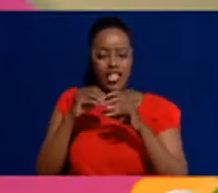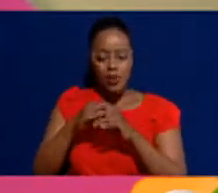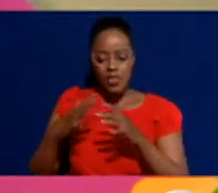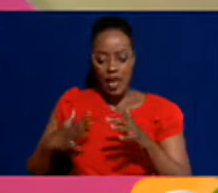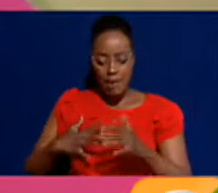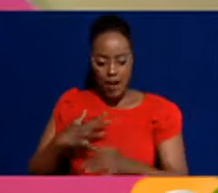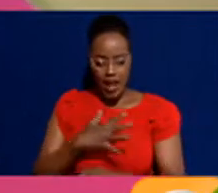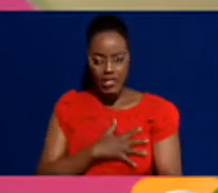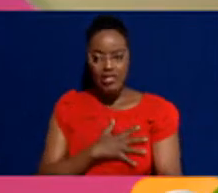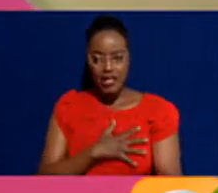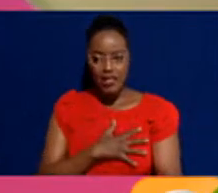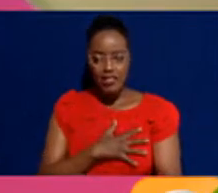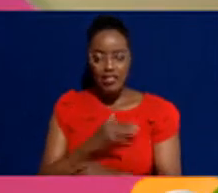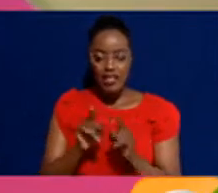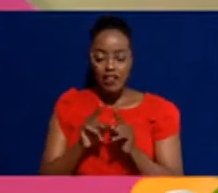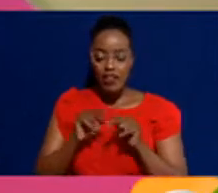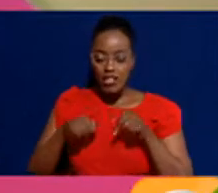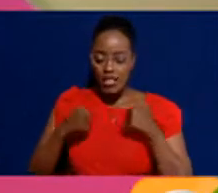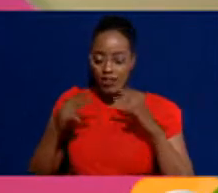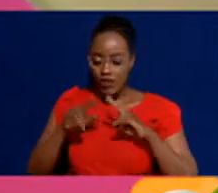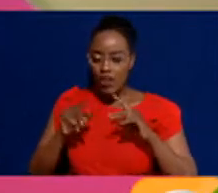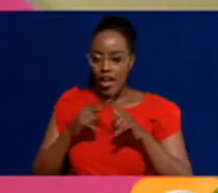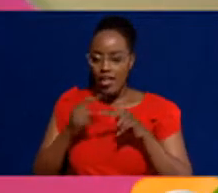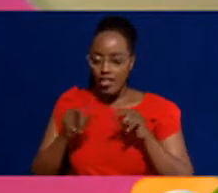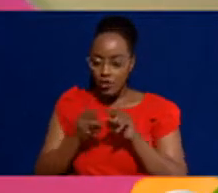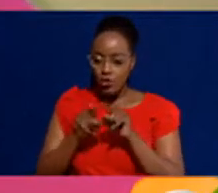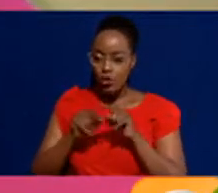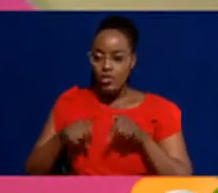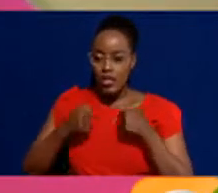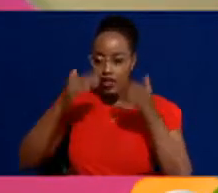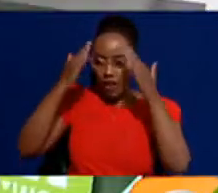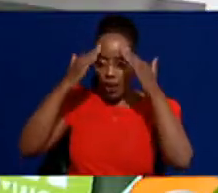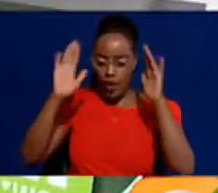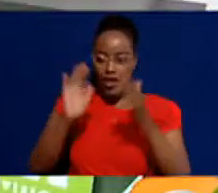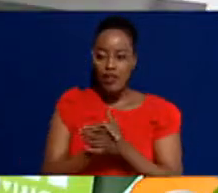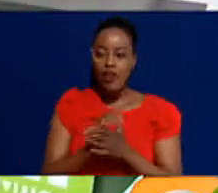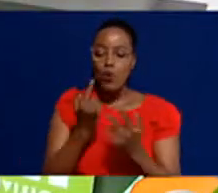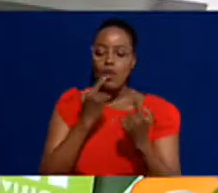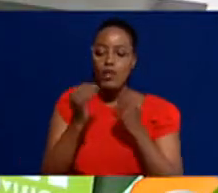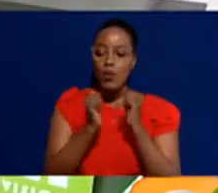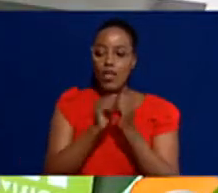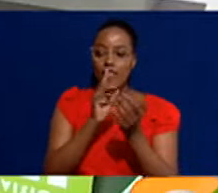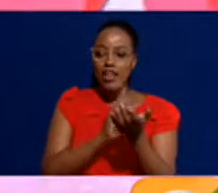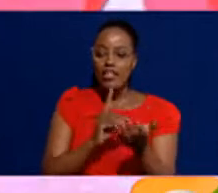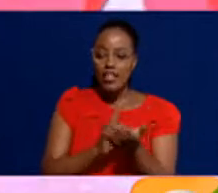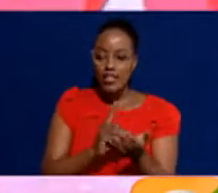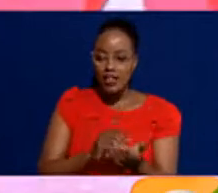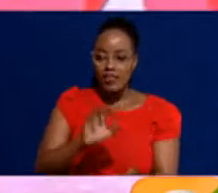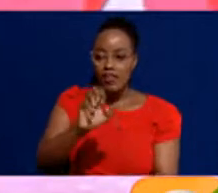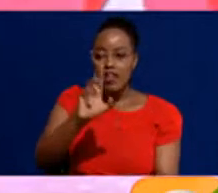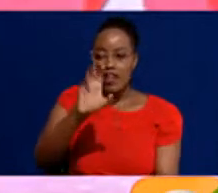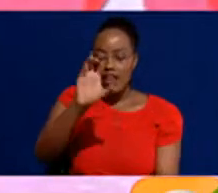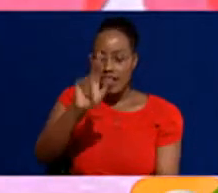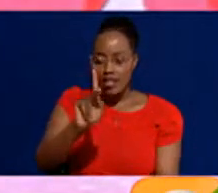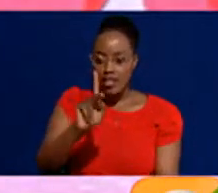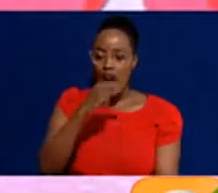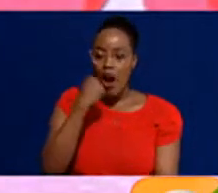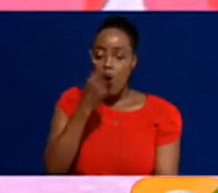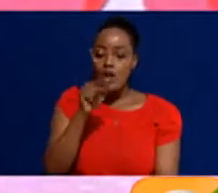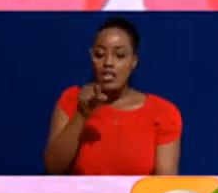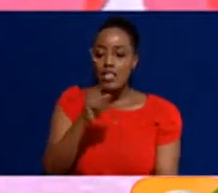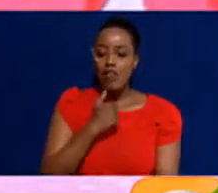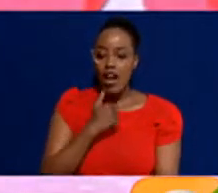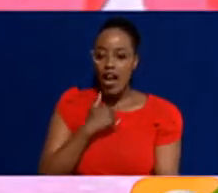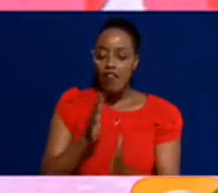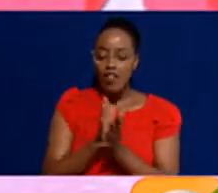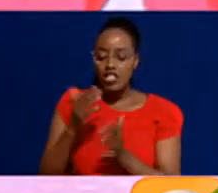That's your breast self-examination and self-awareness. Right. Yeah. We've been talking to Dr. Eric Hungo. He is a